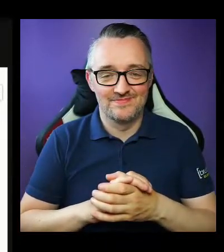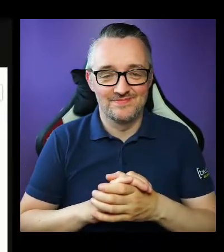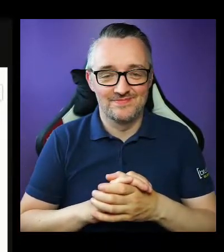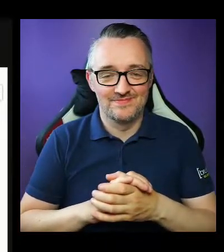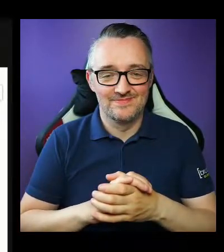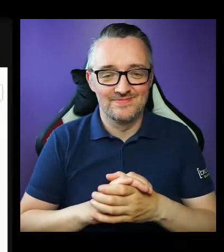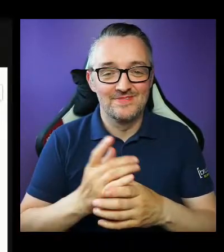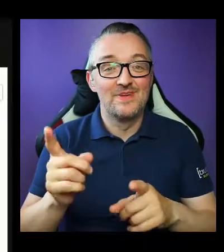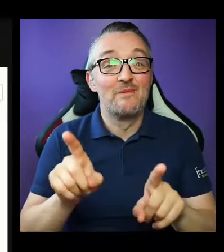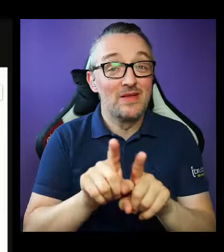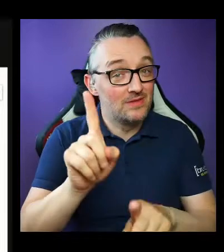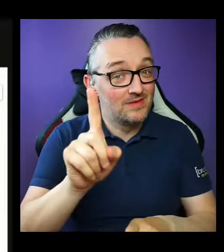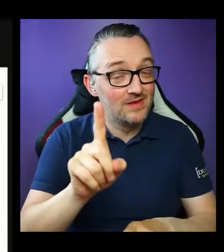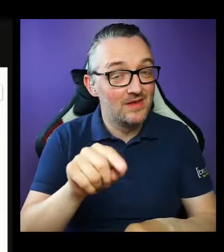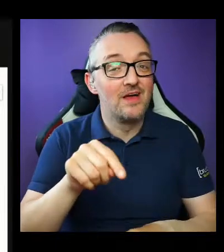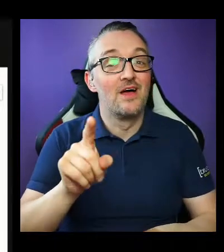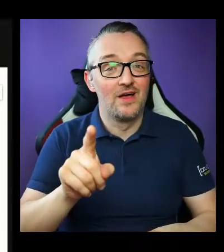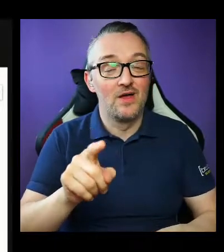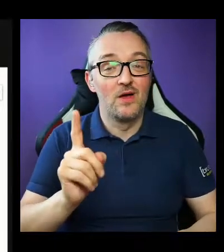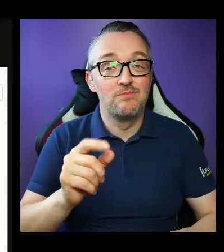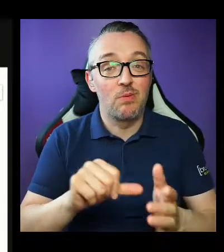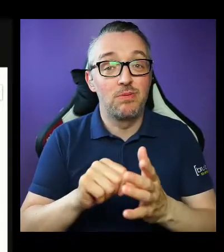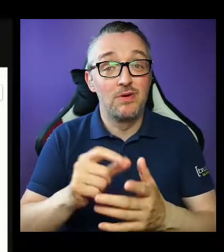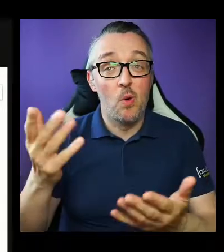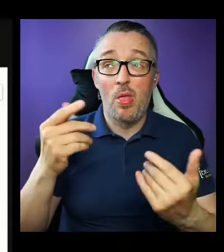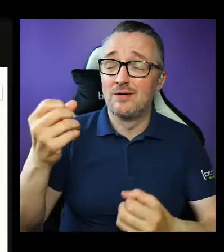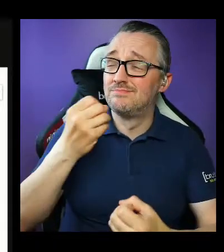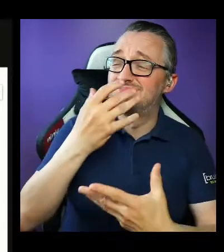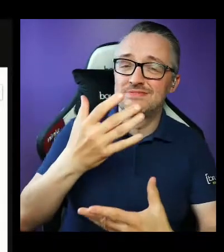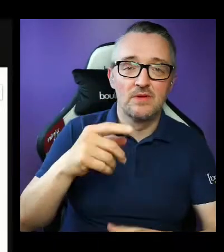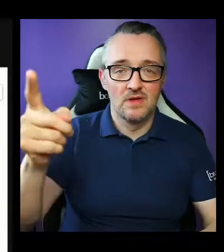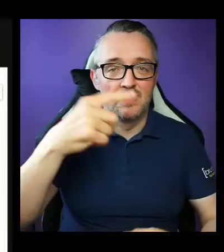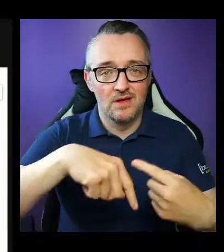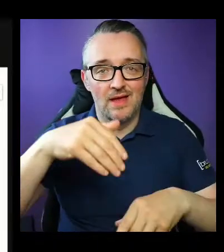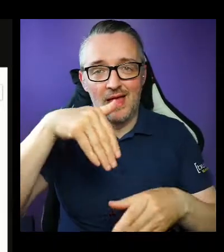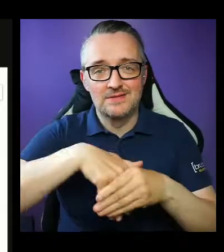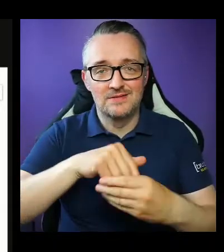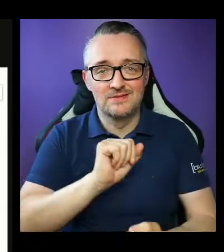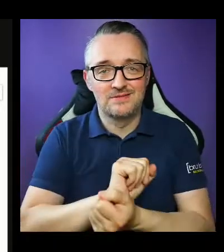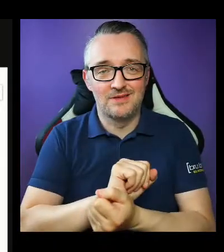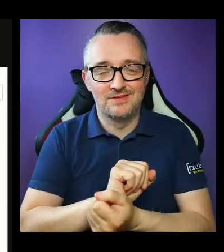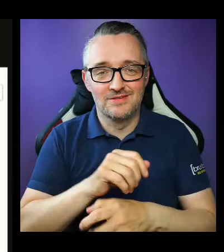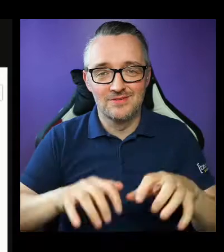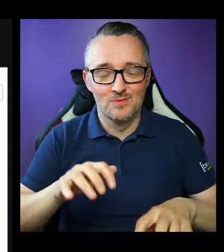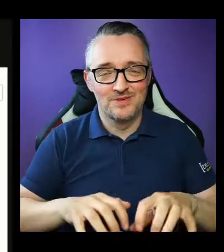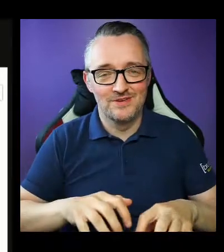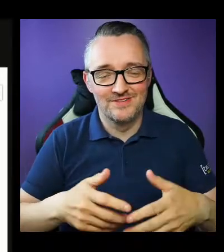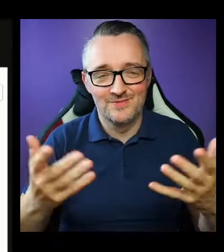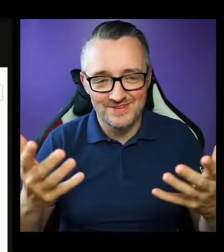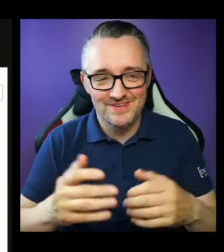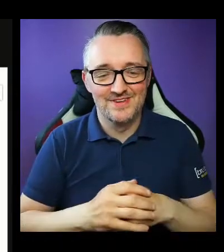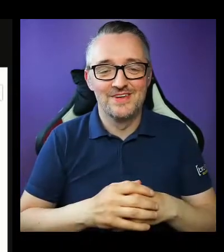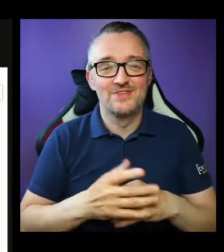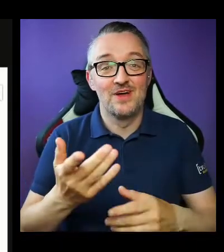You're also inside at a computer instead of outside enjoying the sun. So I'm glad you're with us on that one. Cool. So would you like to